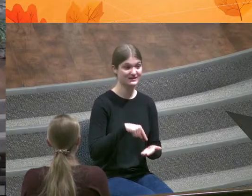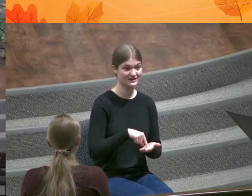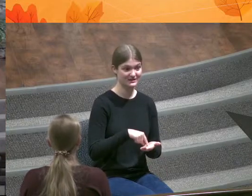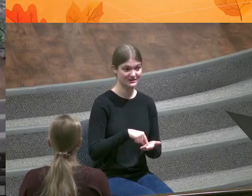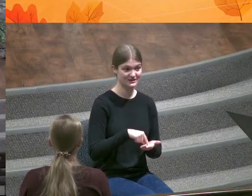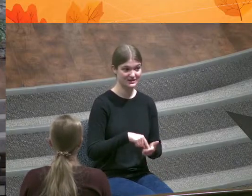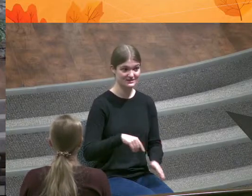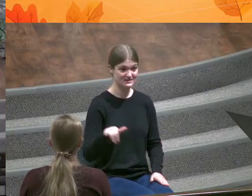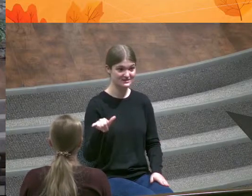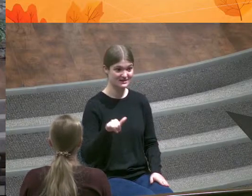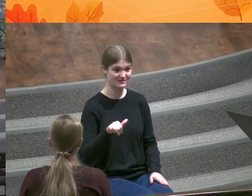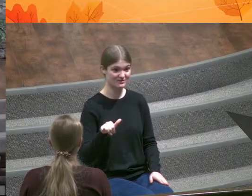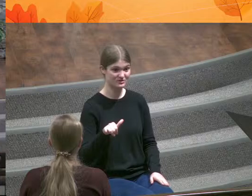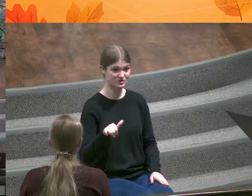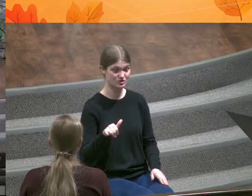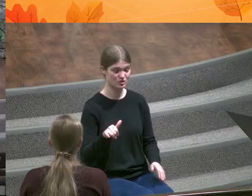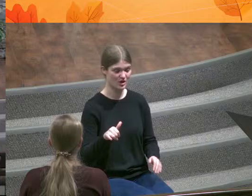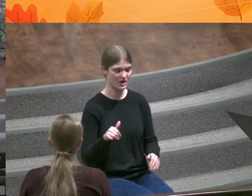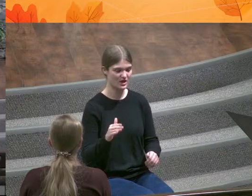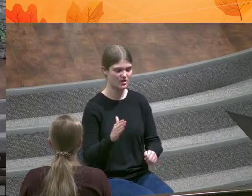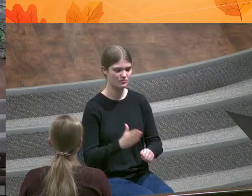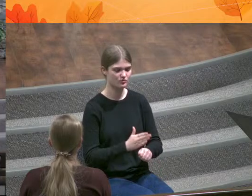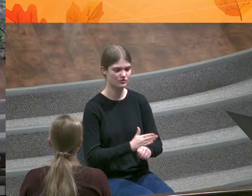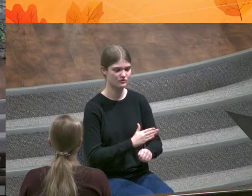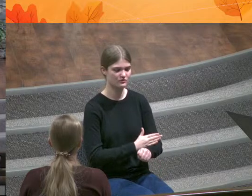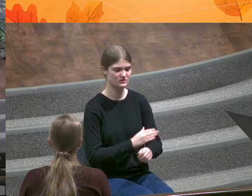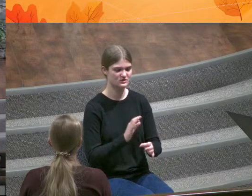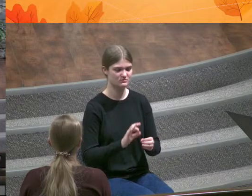automatically equate to having grown spiritual riches?